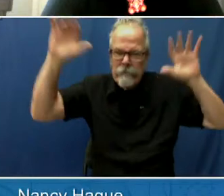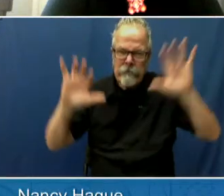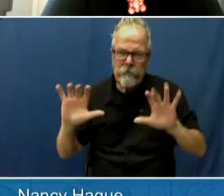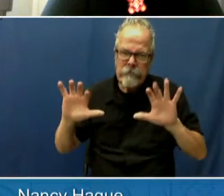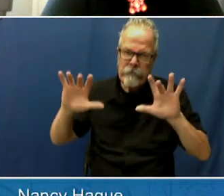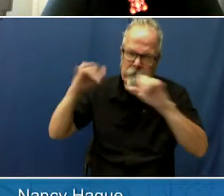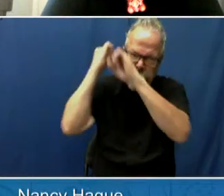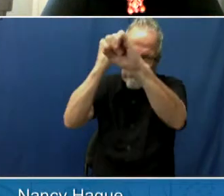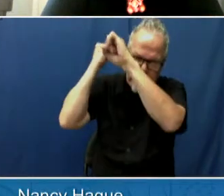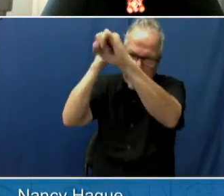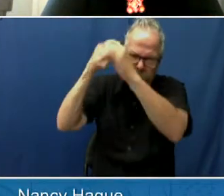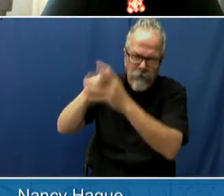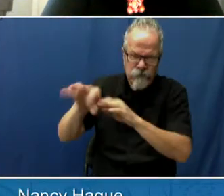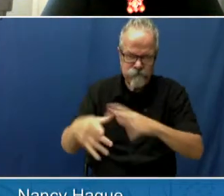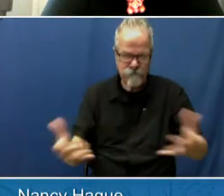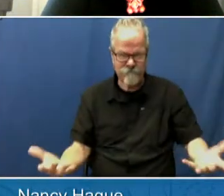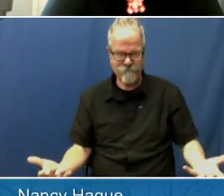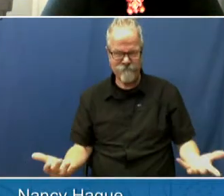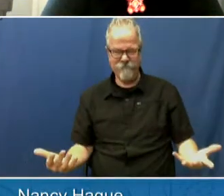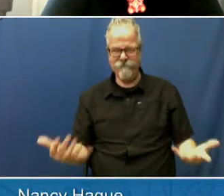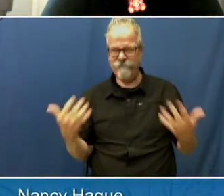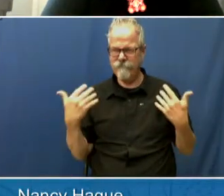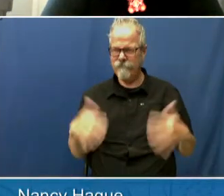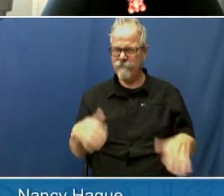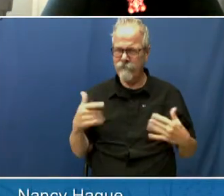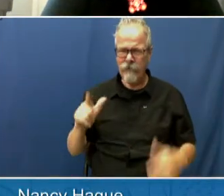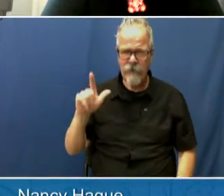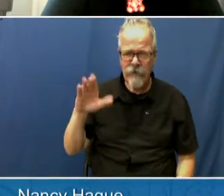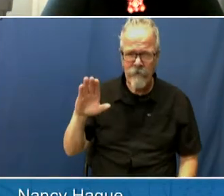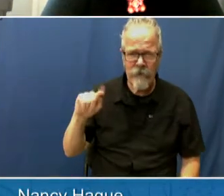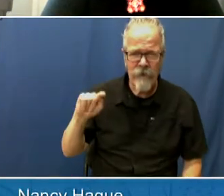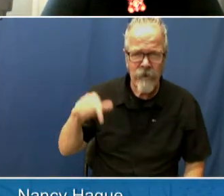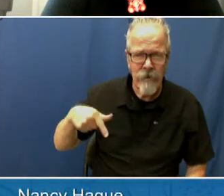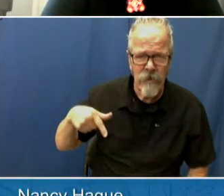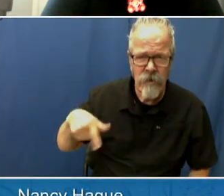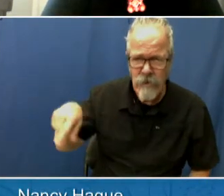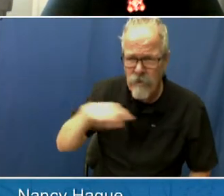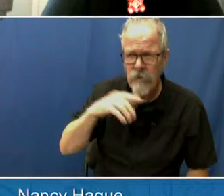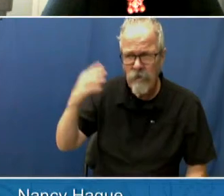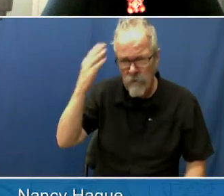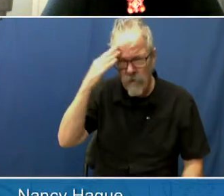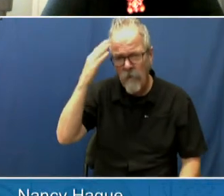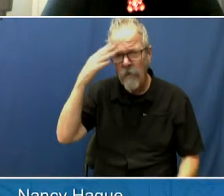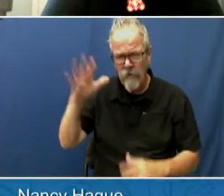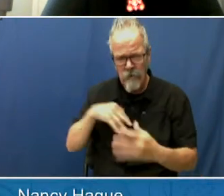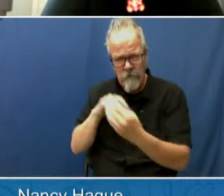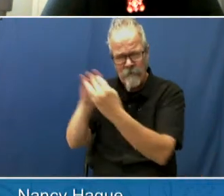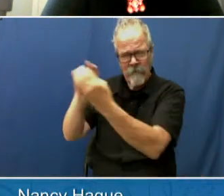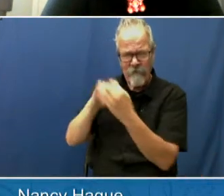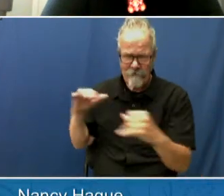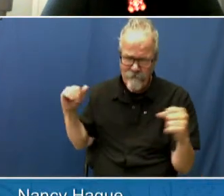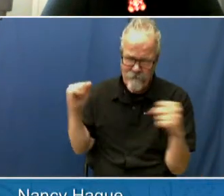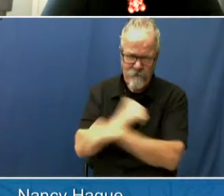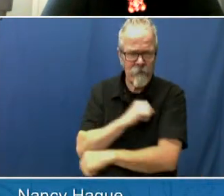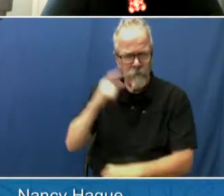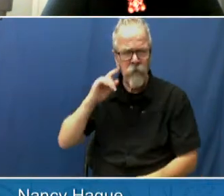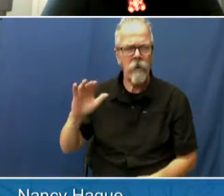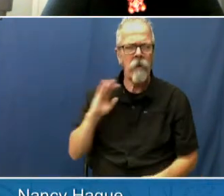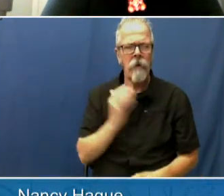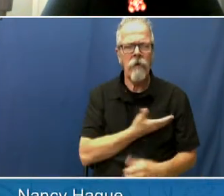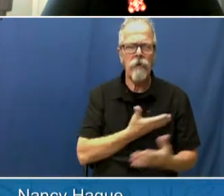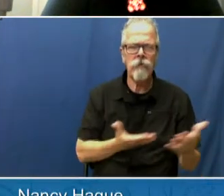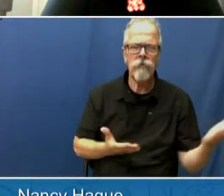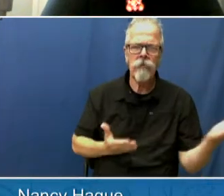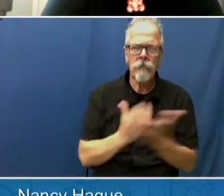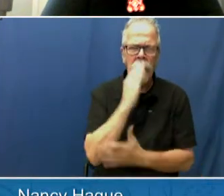people, we know what it's like to fight for systemic change. We know what it's like to fight for our rights. We know what it's like to have to ask